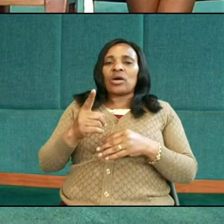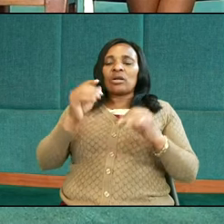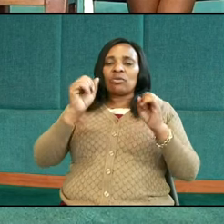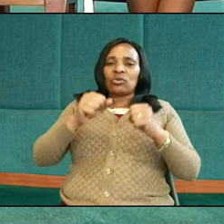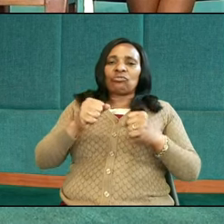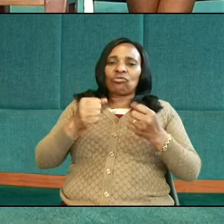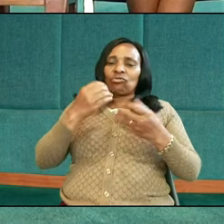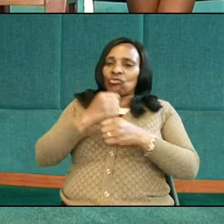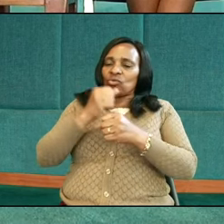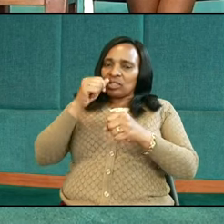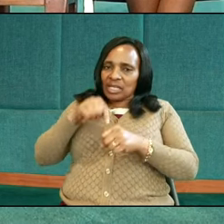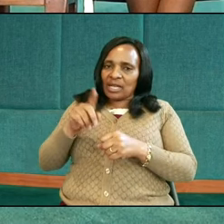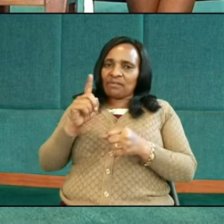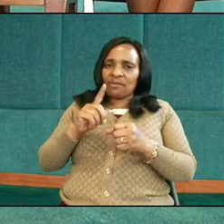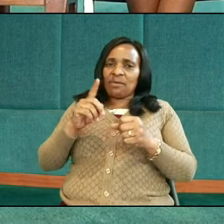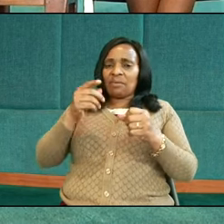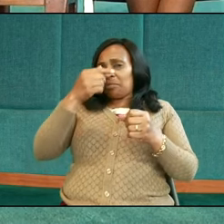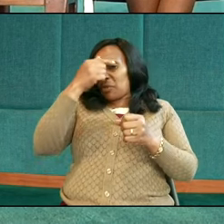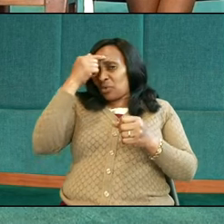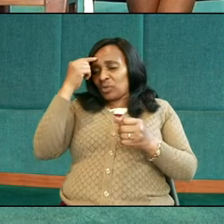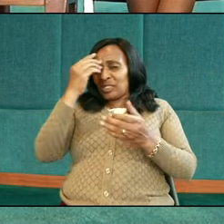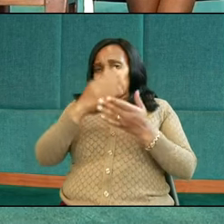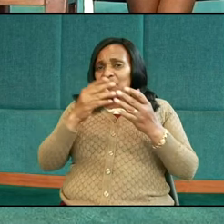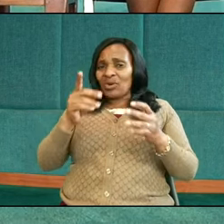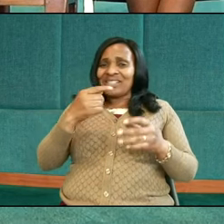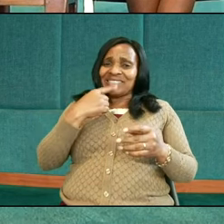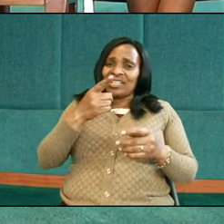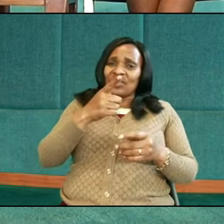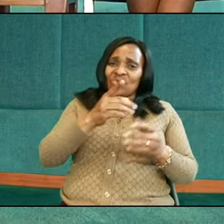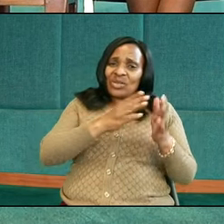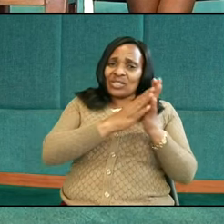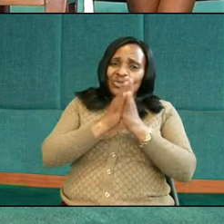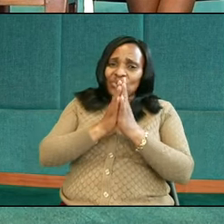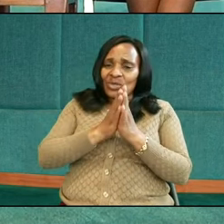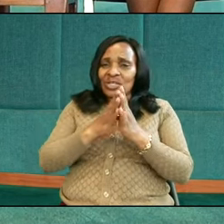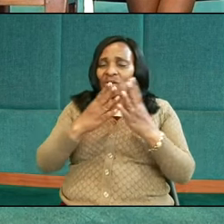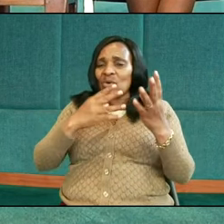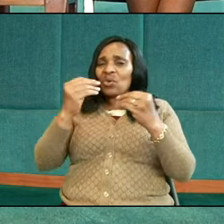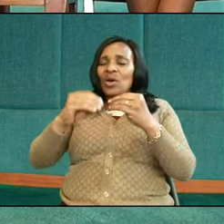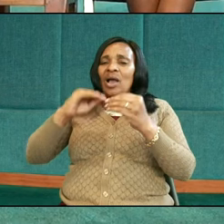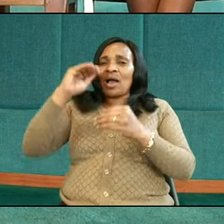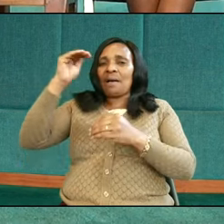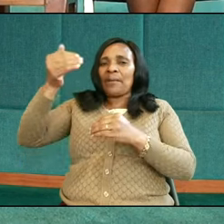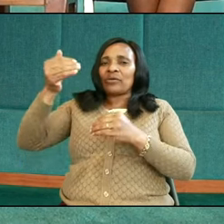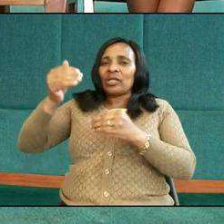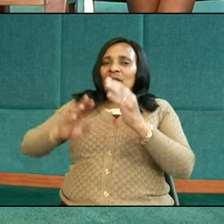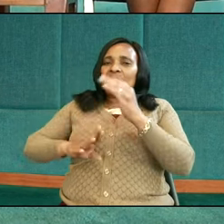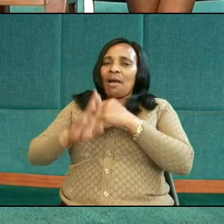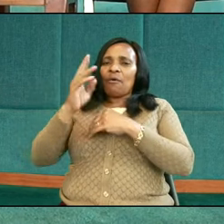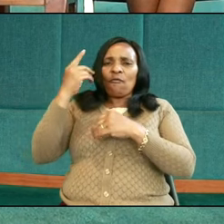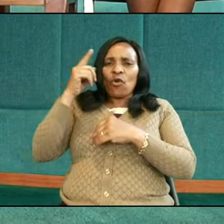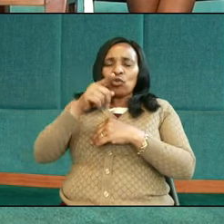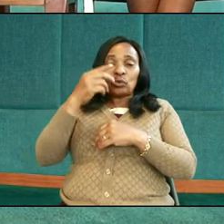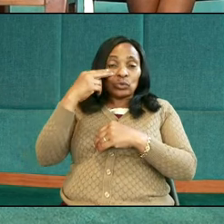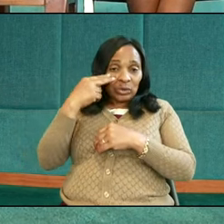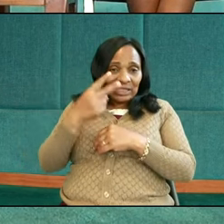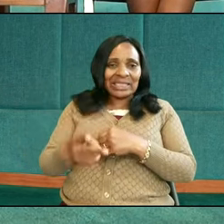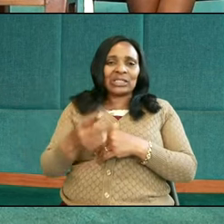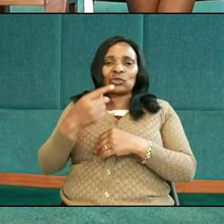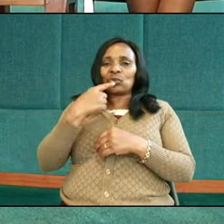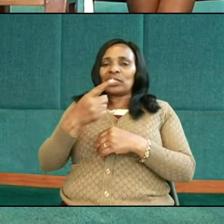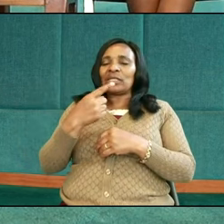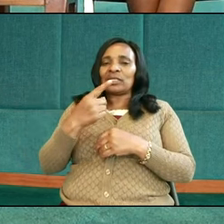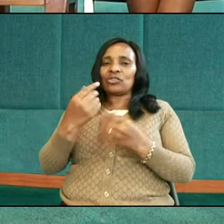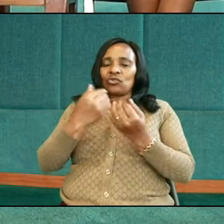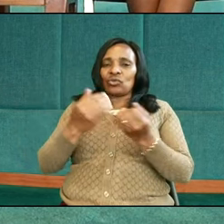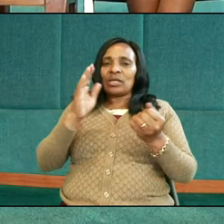for yourself. He thought someone is going to tell you a story that, oh, we went up the mountain. This is for you to see, for you to tell your children. Elijah at this point